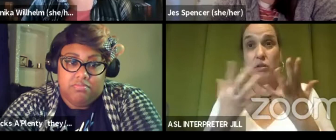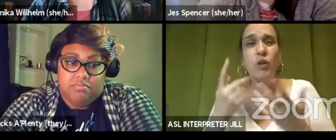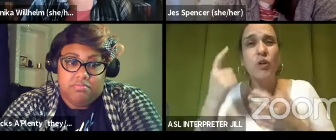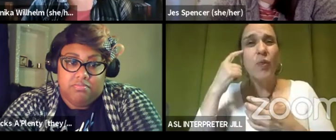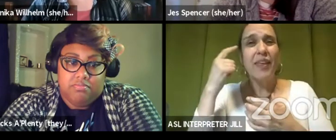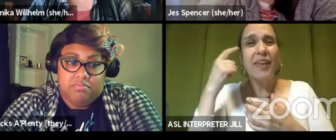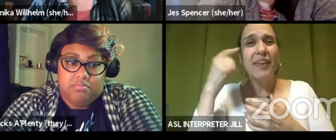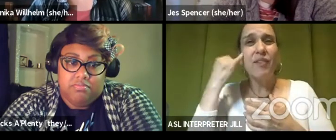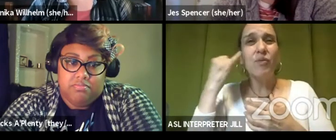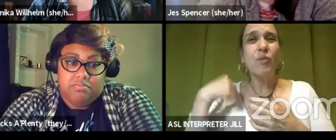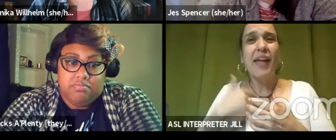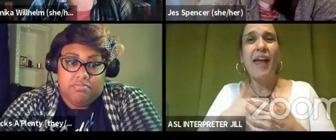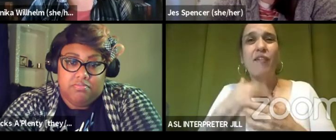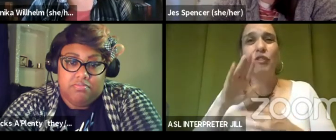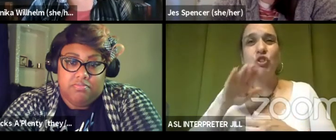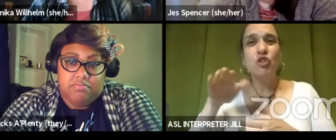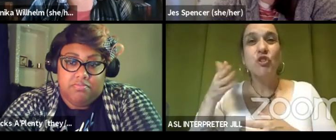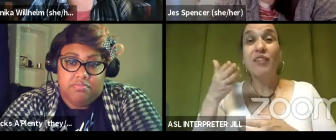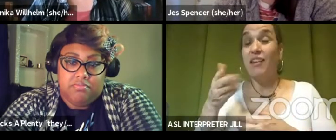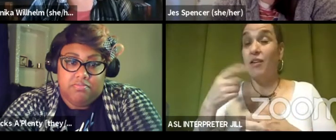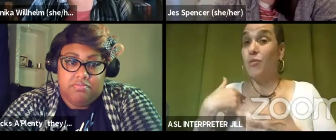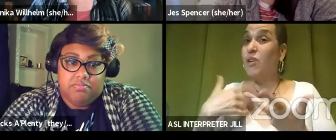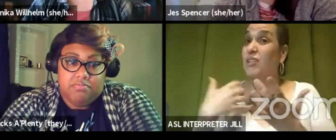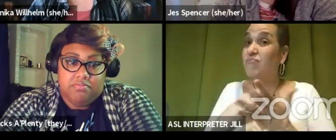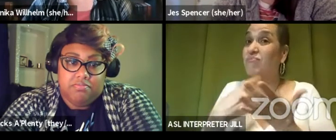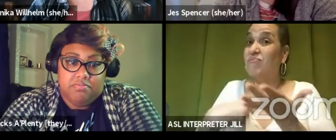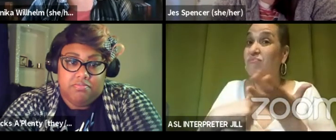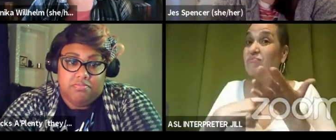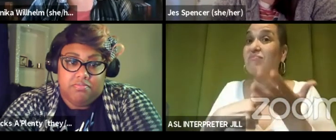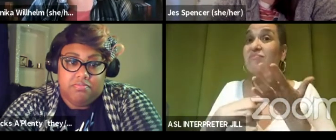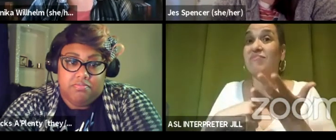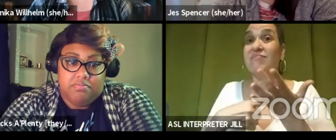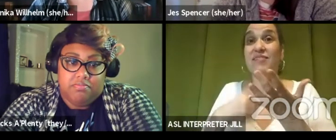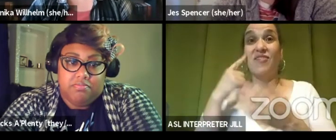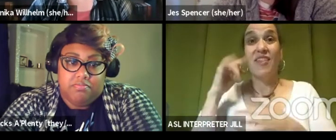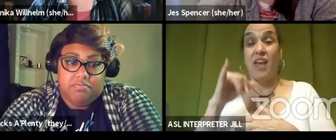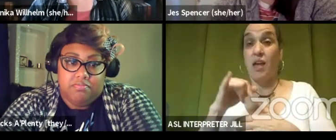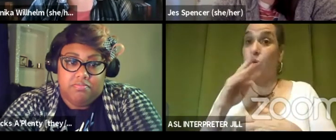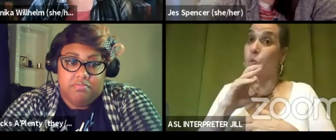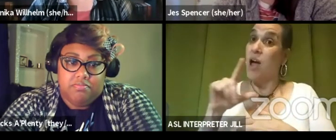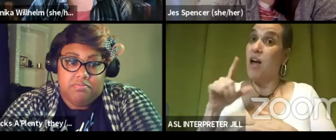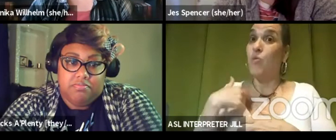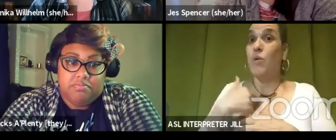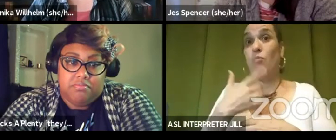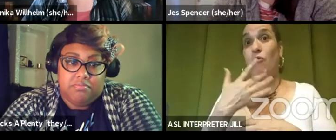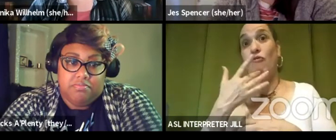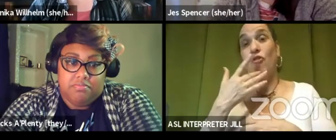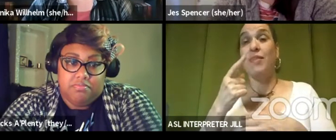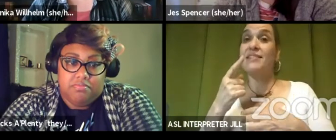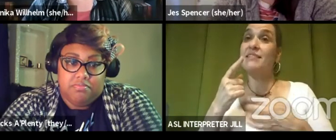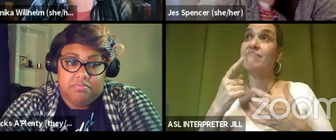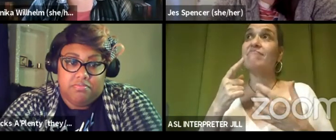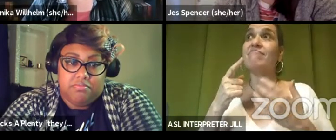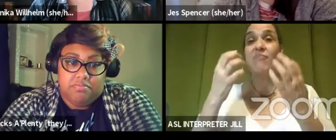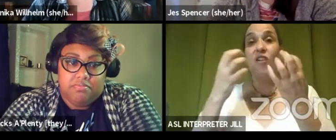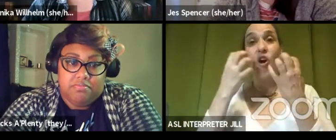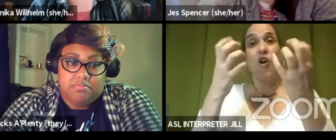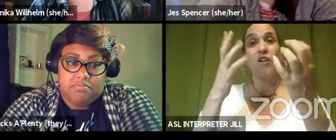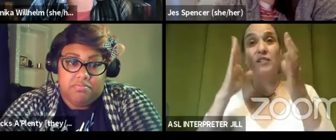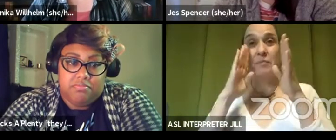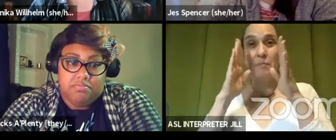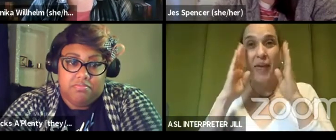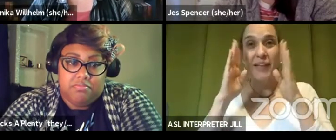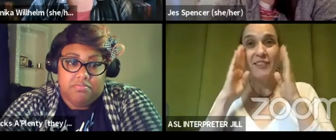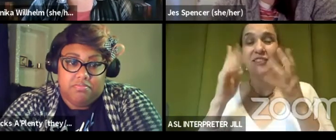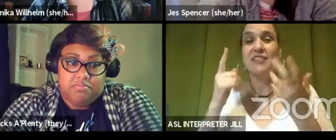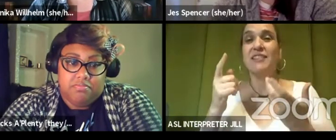there? And that was a discussion. You know, it was like, well, we want this to be a listening audience. We want this to be, you know, so how